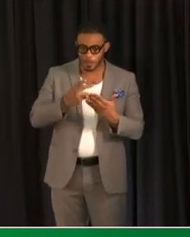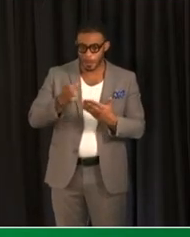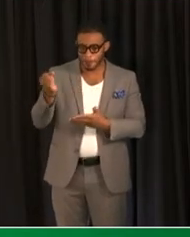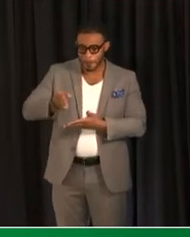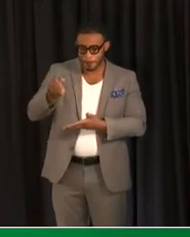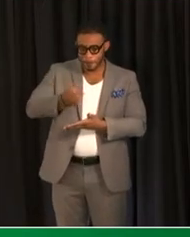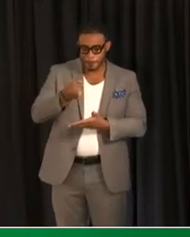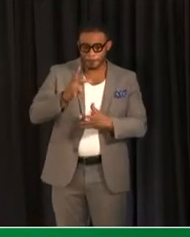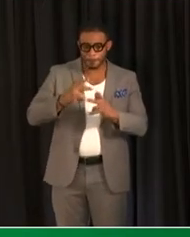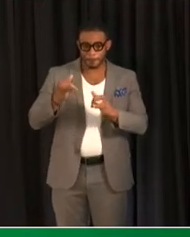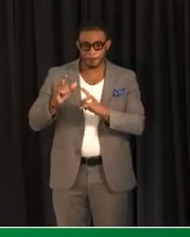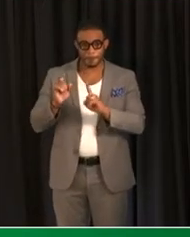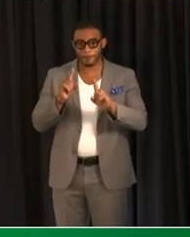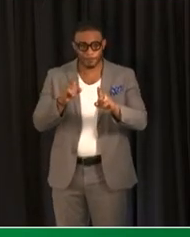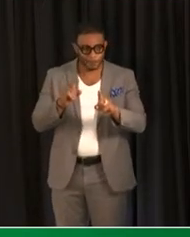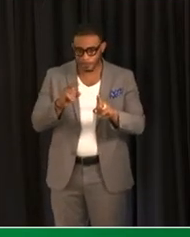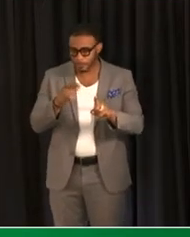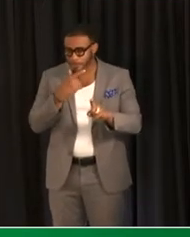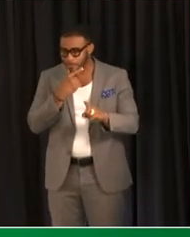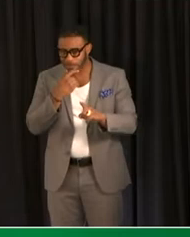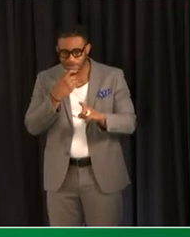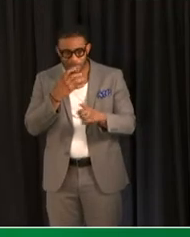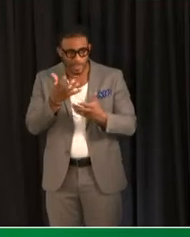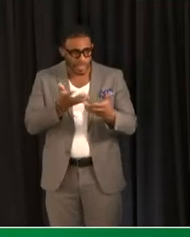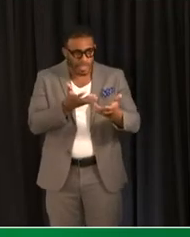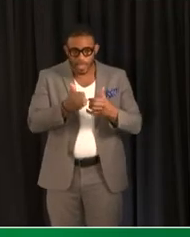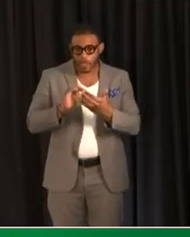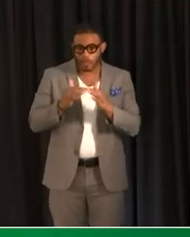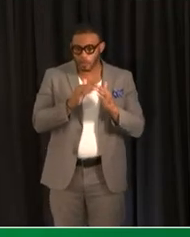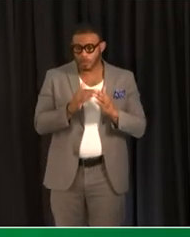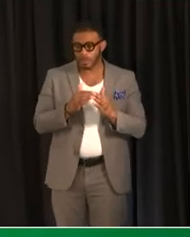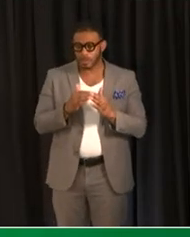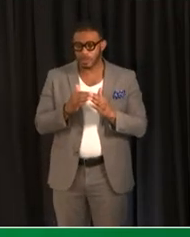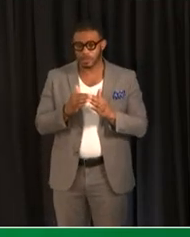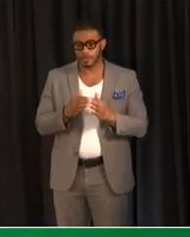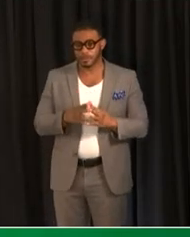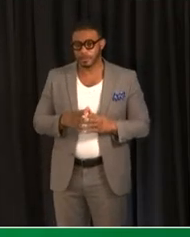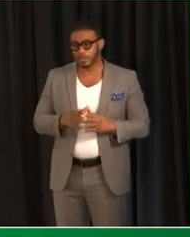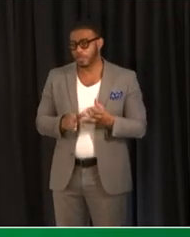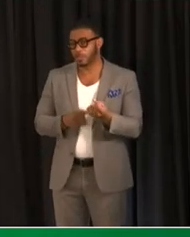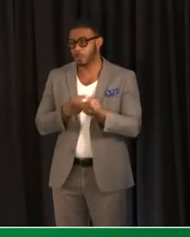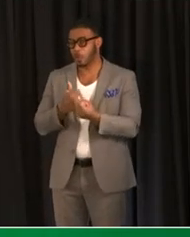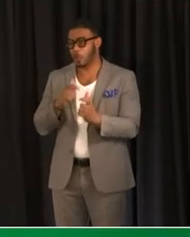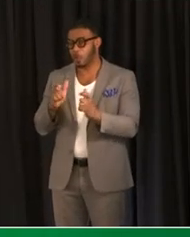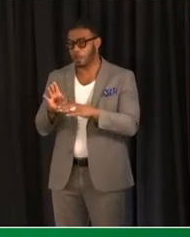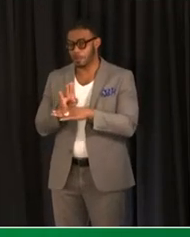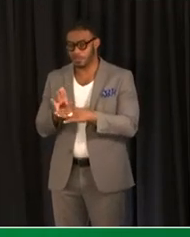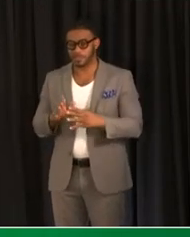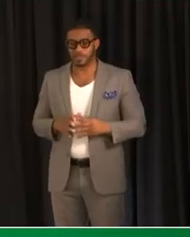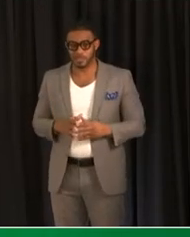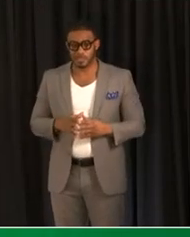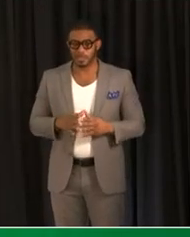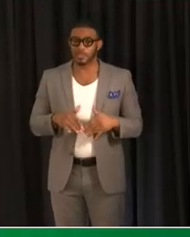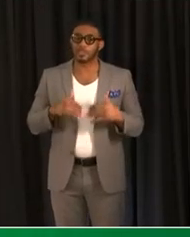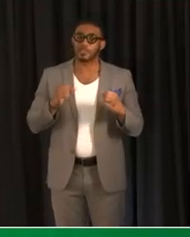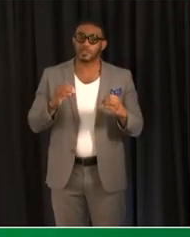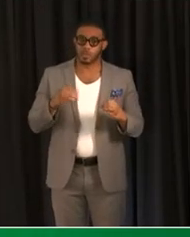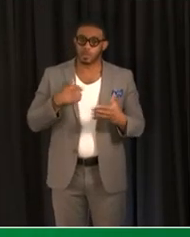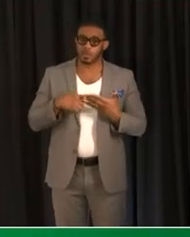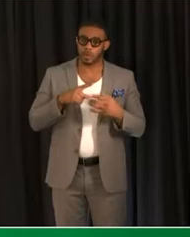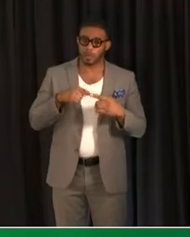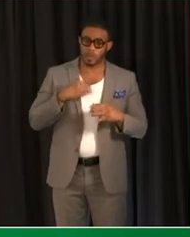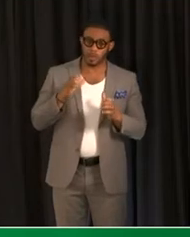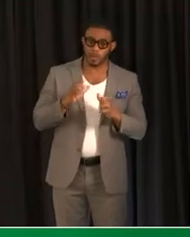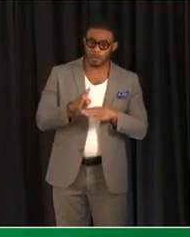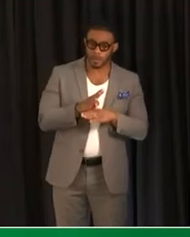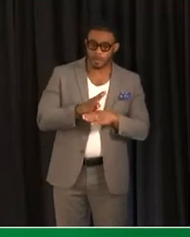bingo program where individuals could go and engage our community and support our small businesses. And